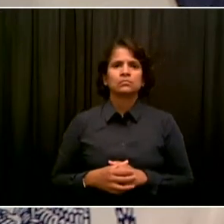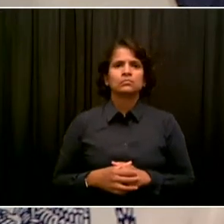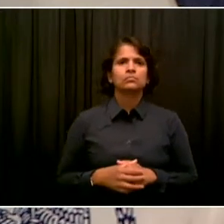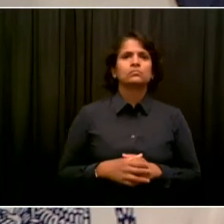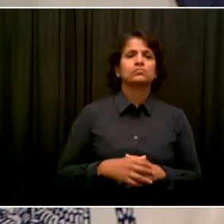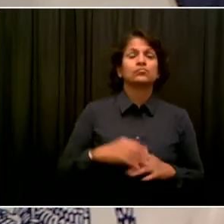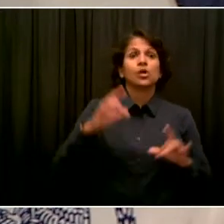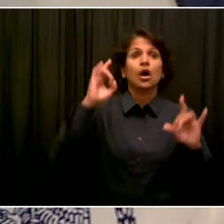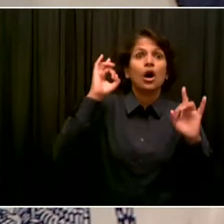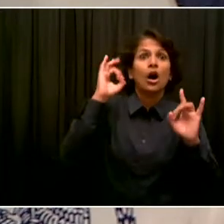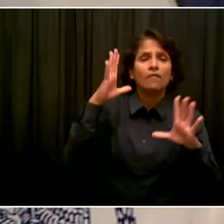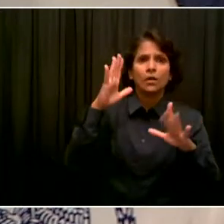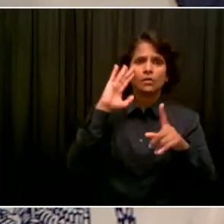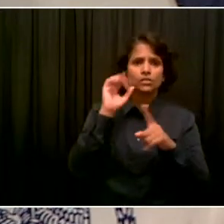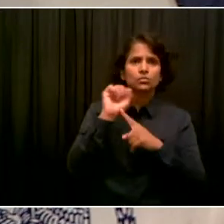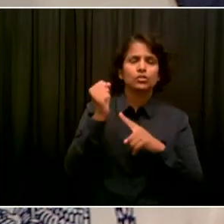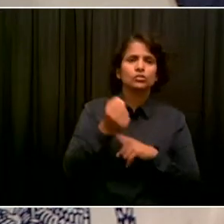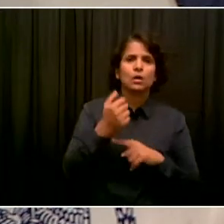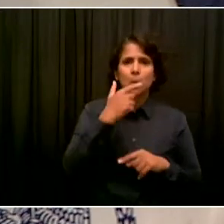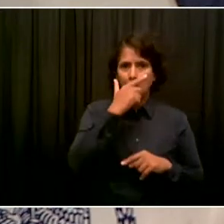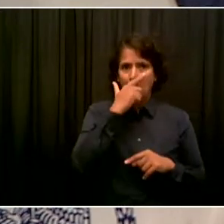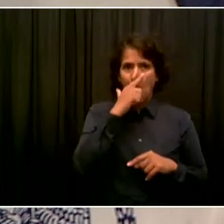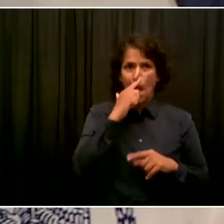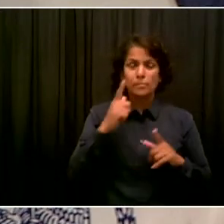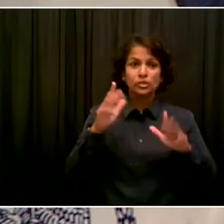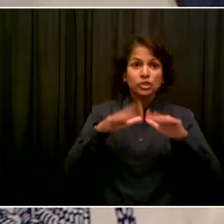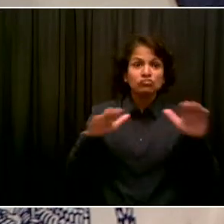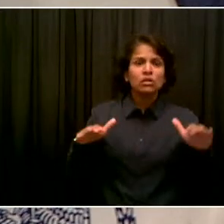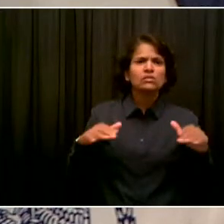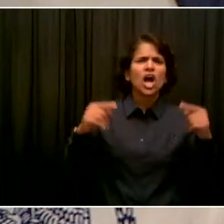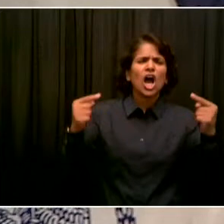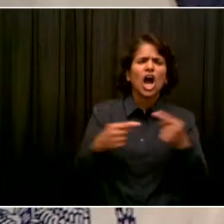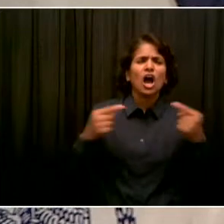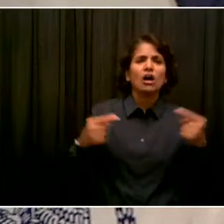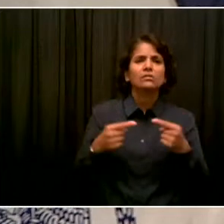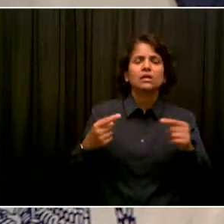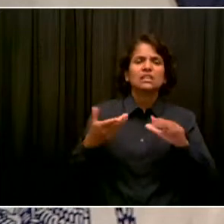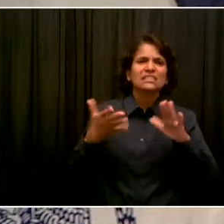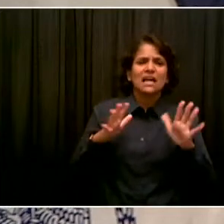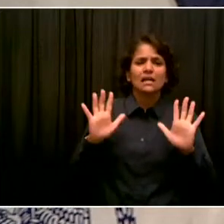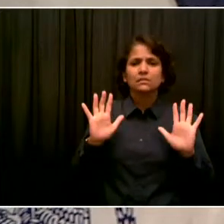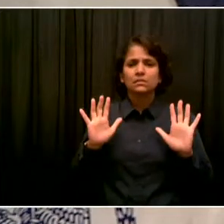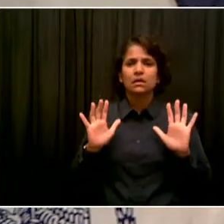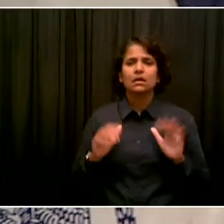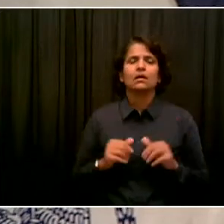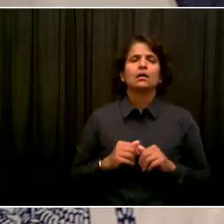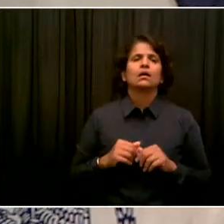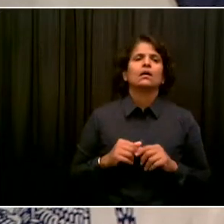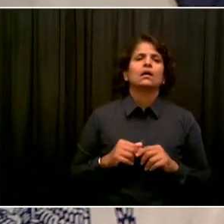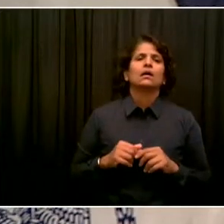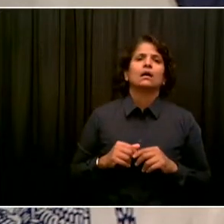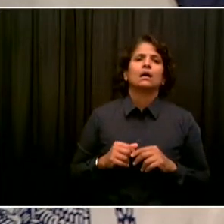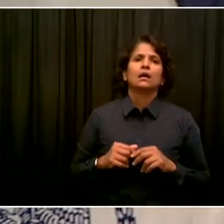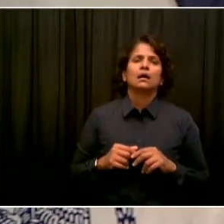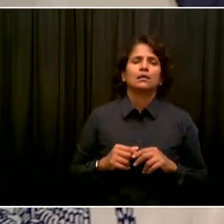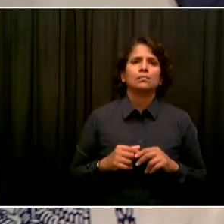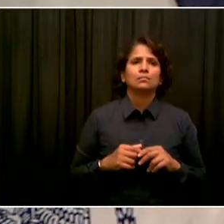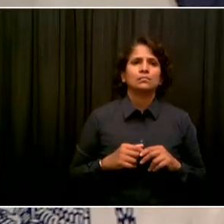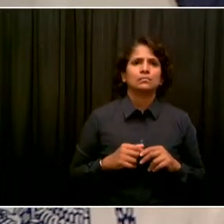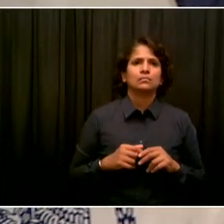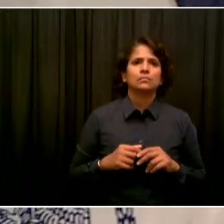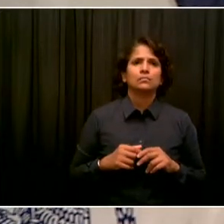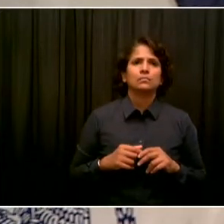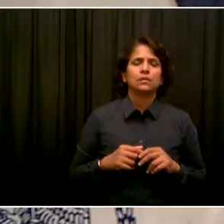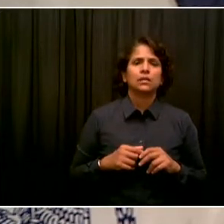city. What a lot of times we see is a new person enters the equation. Too often, unfortunately, a